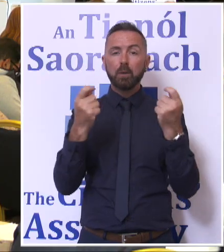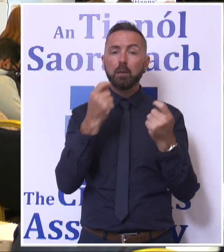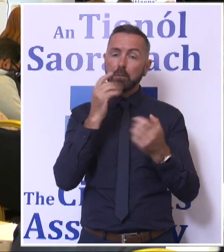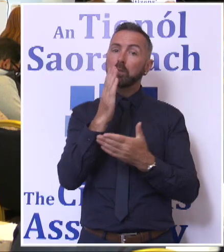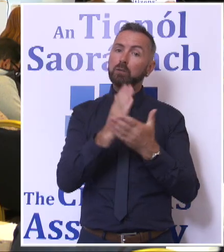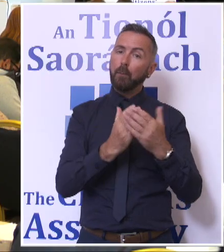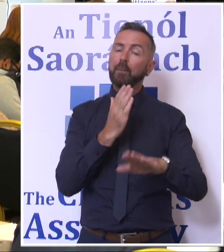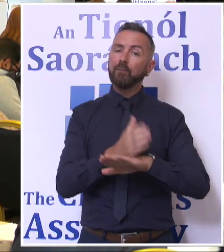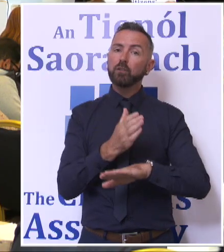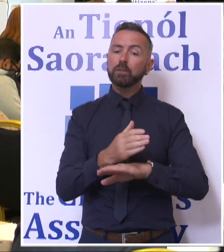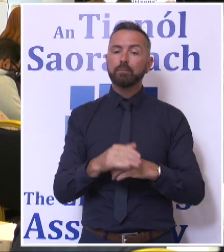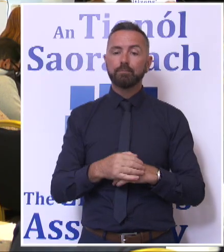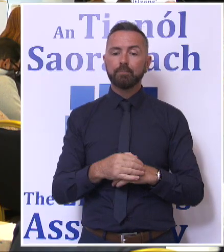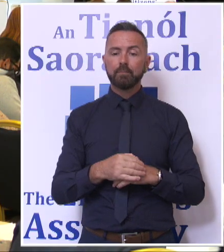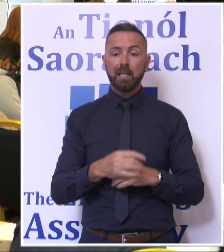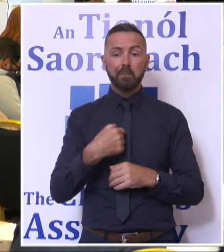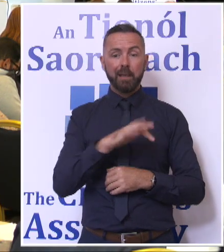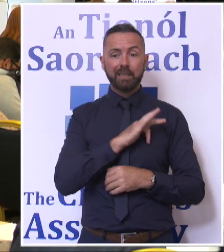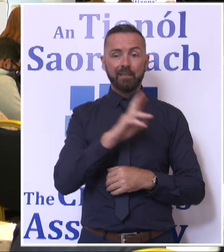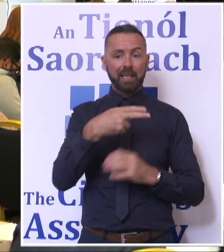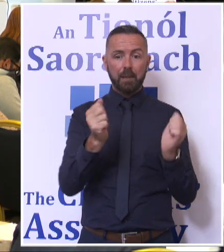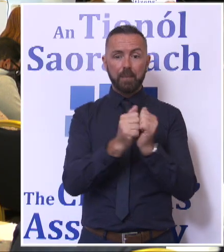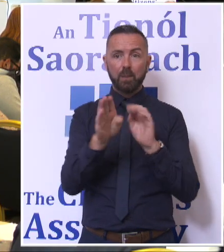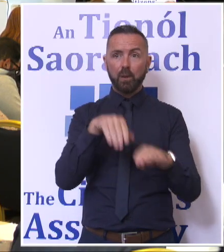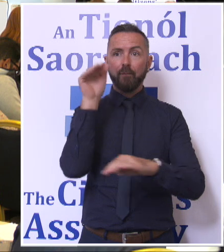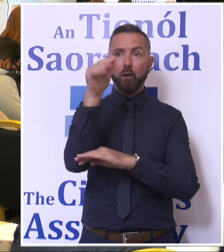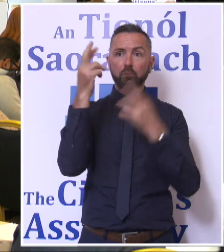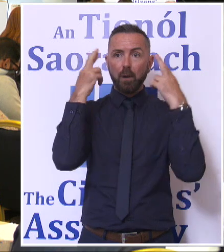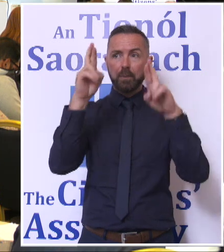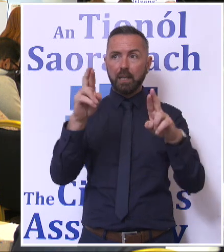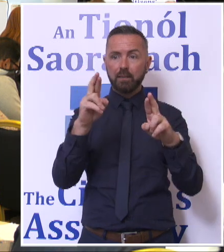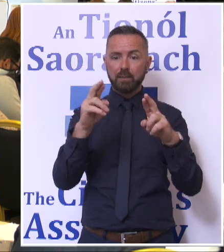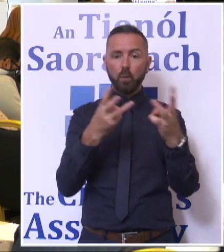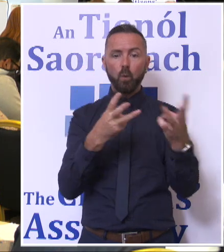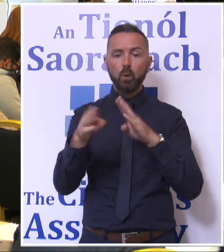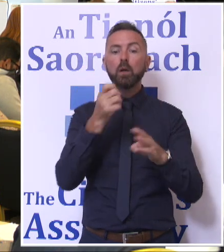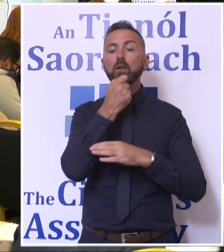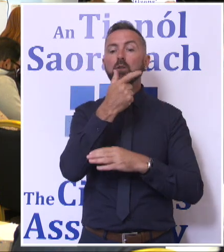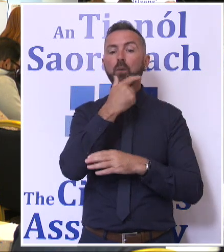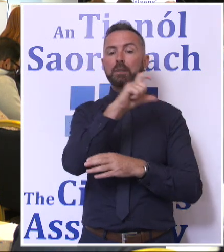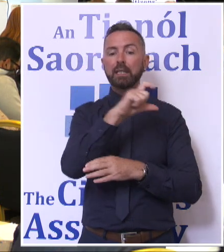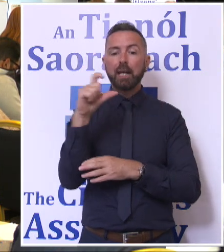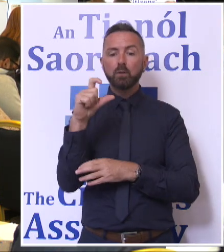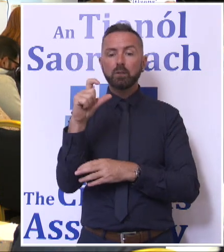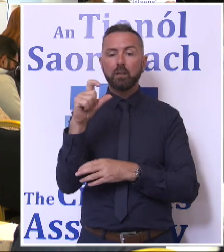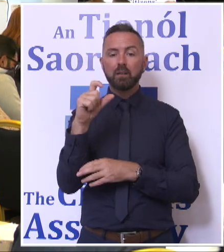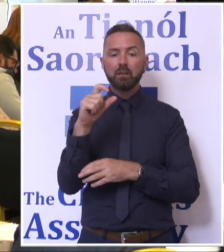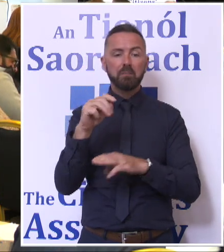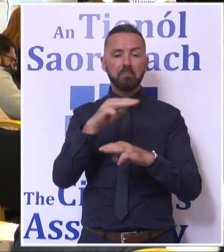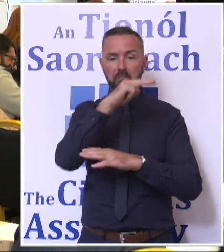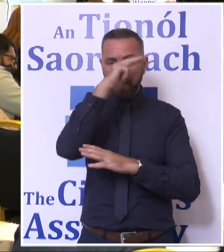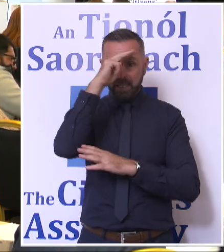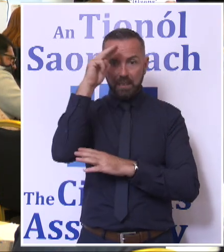So in any one day, I can go from meeting with foreign representatives, liaising with Dublin City Council management or constituents on a particular